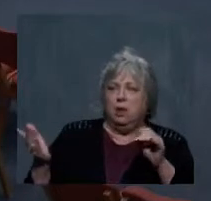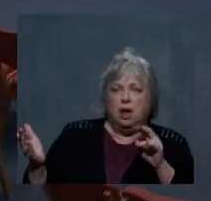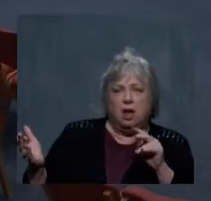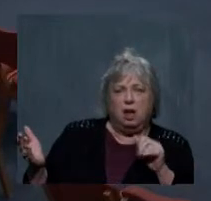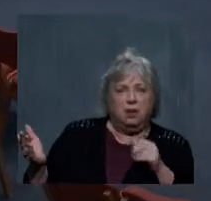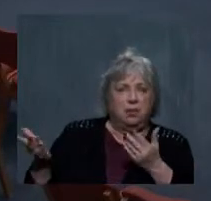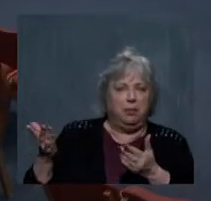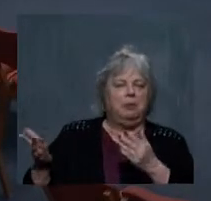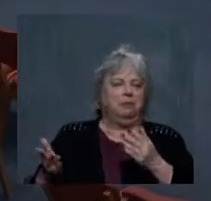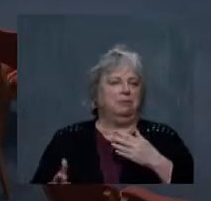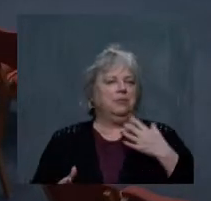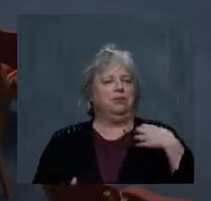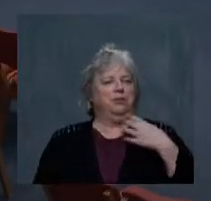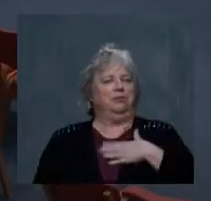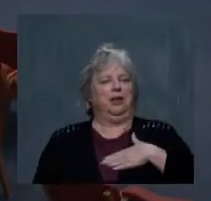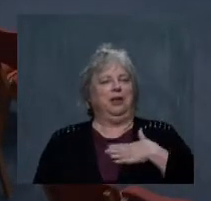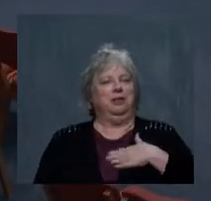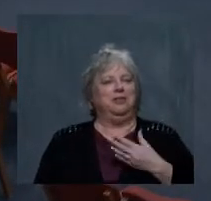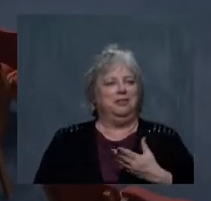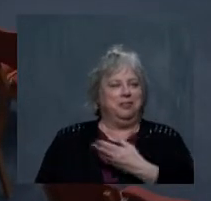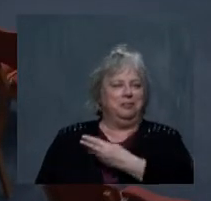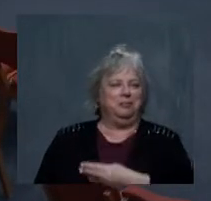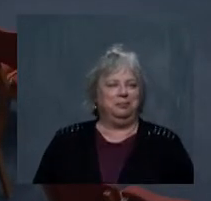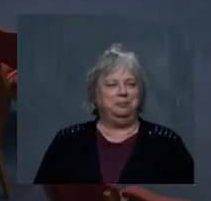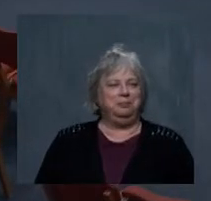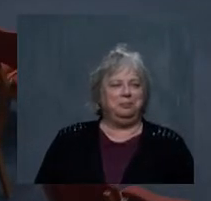Yeah, please.